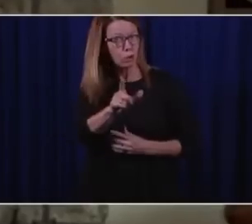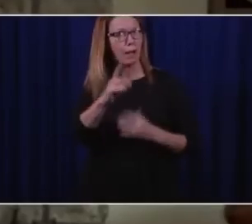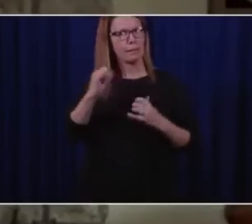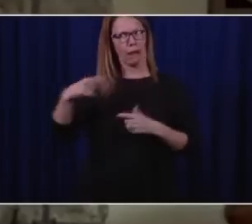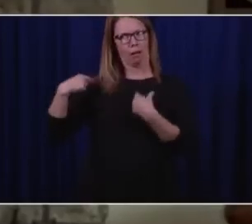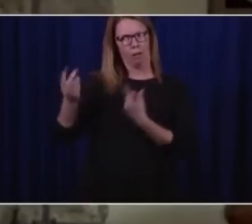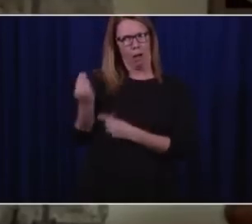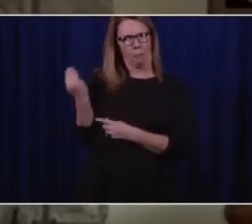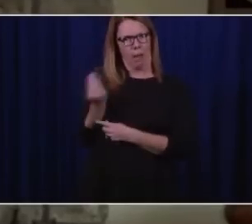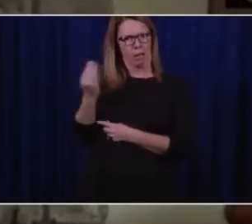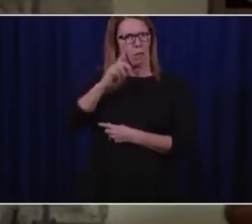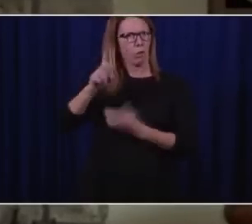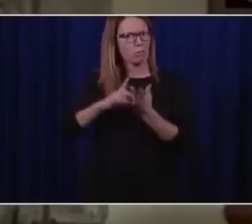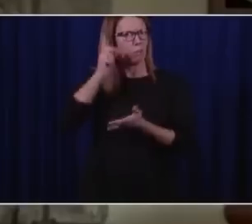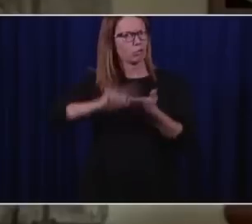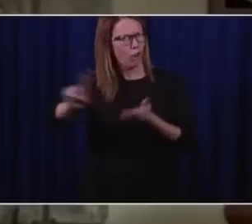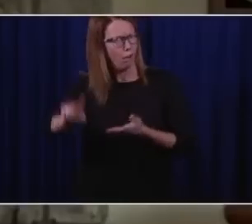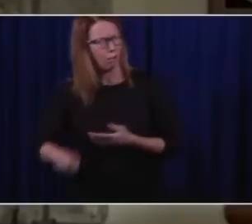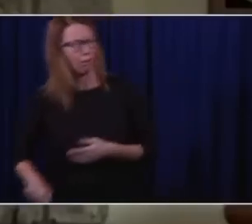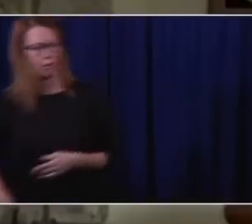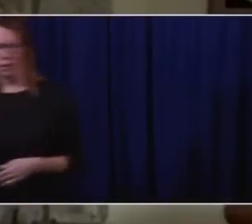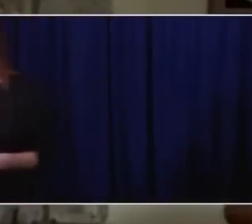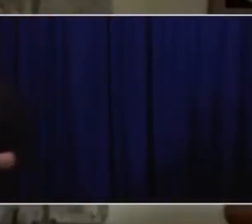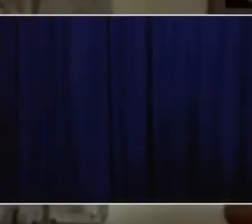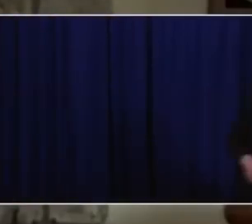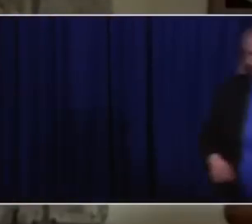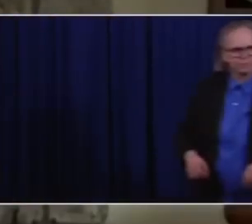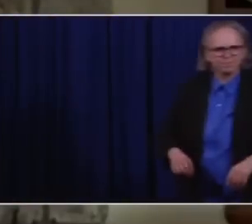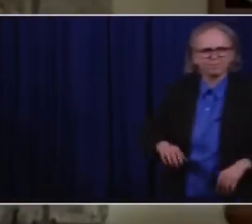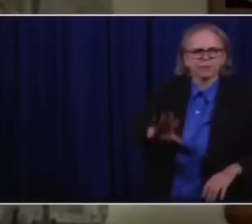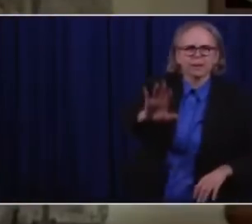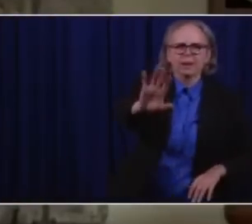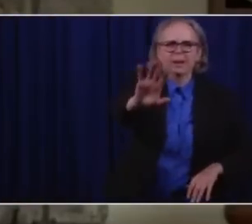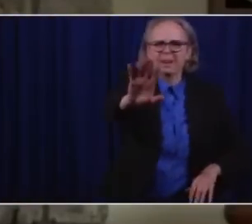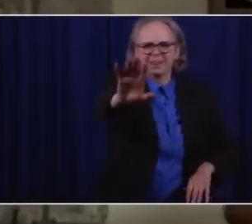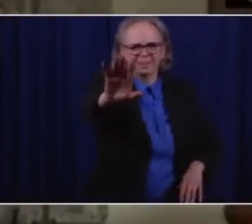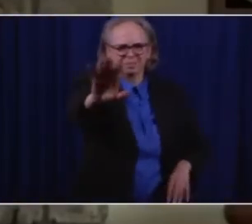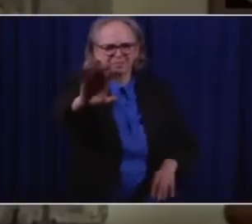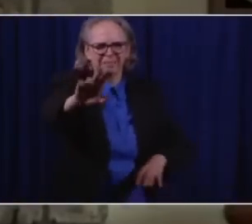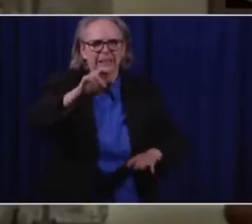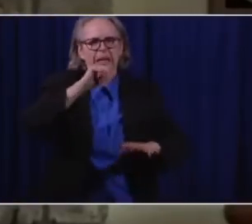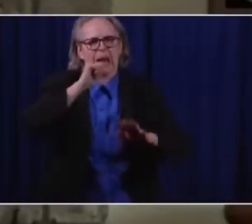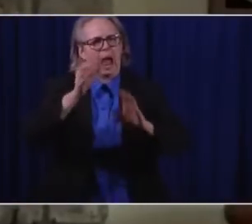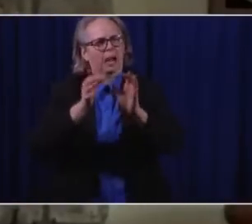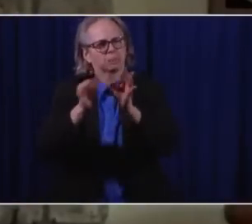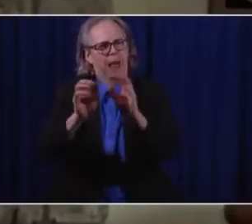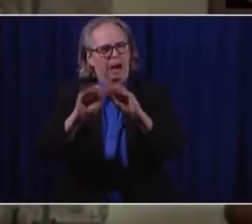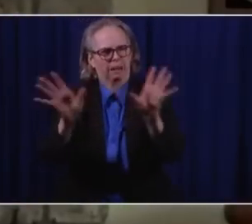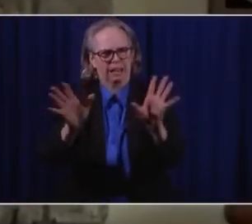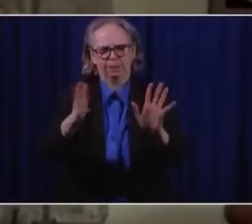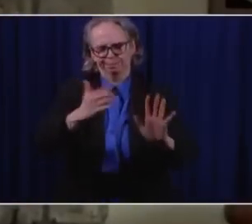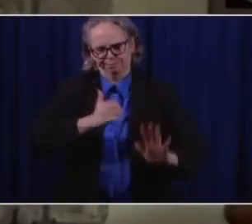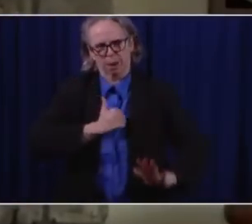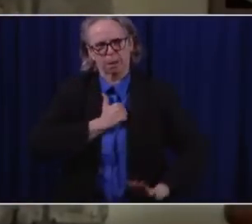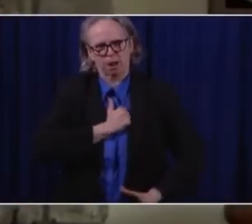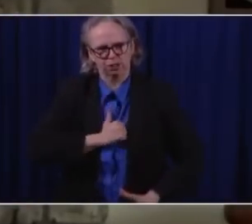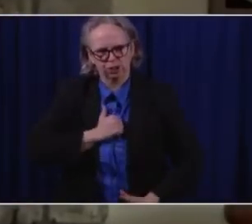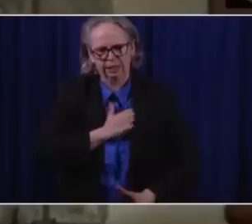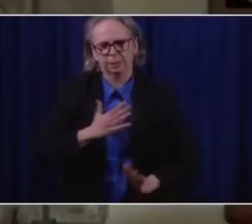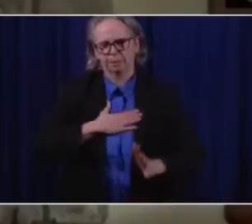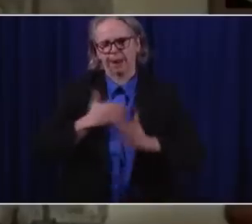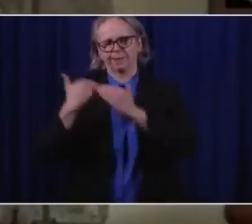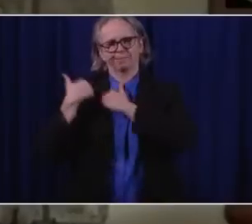check? No, Dan, I did not explain it very well, and I apologize. Since we moved over, since we started